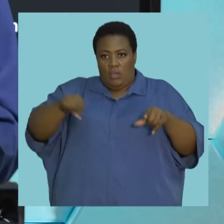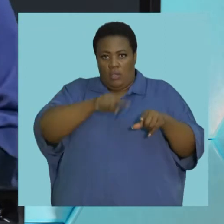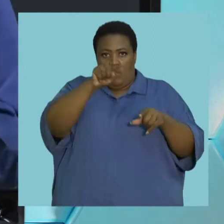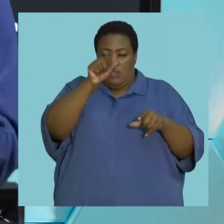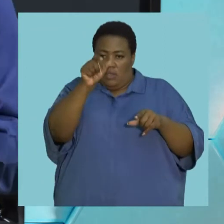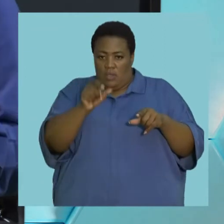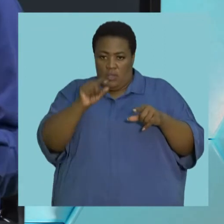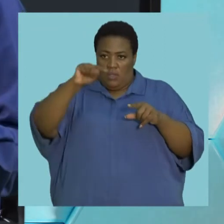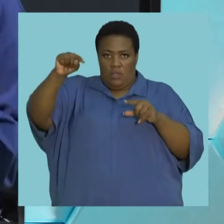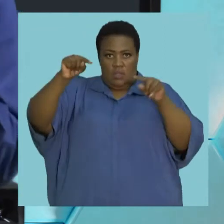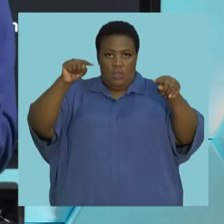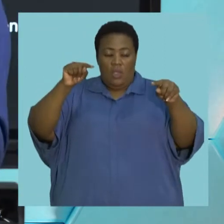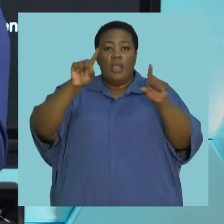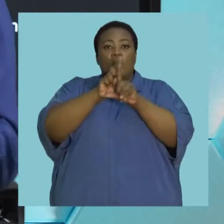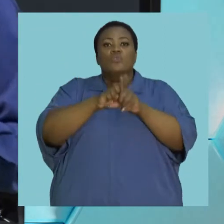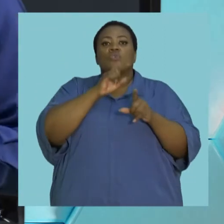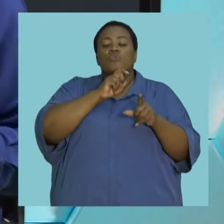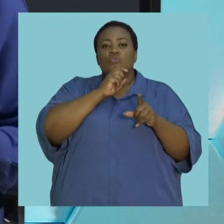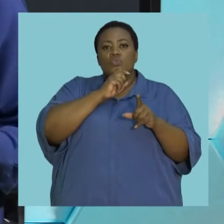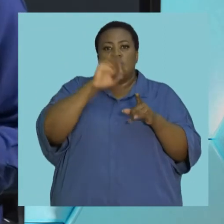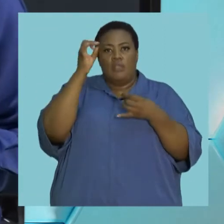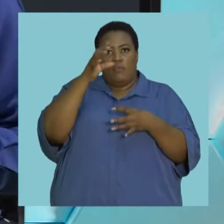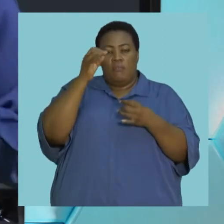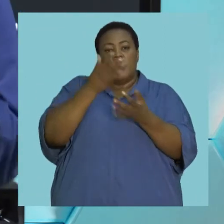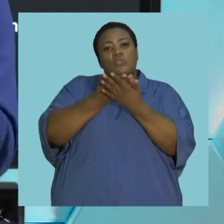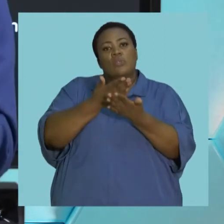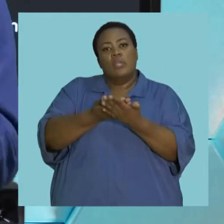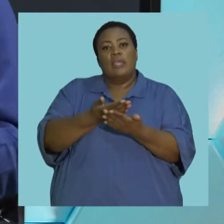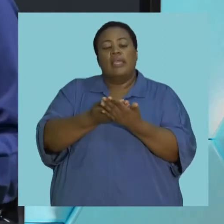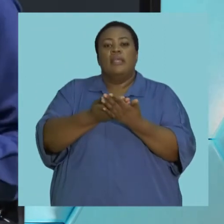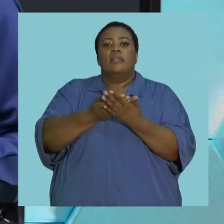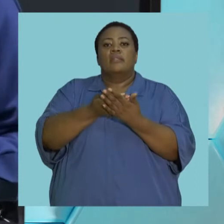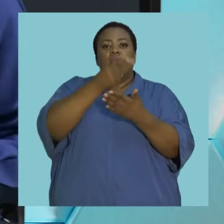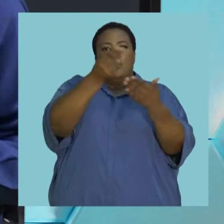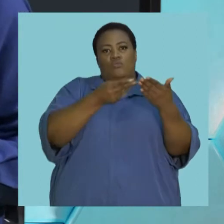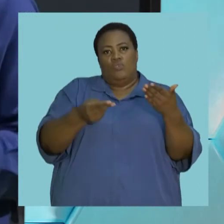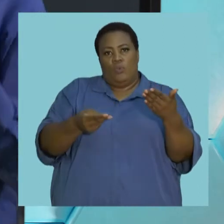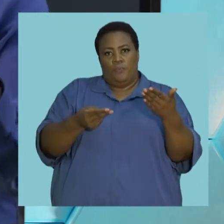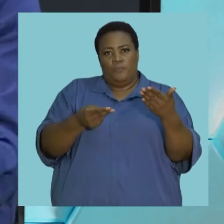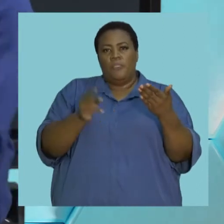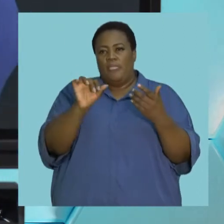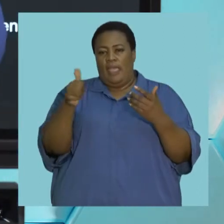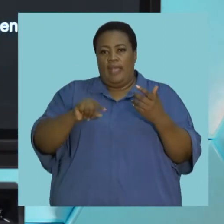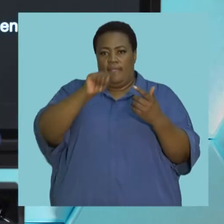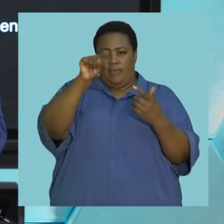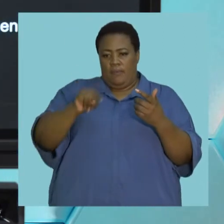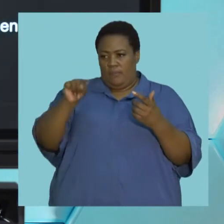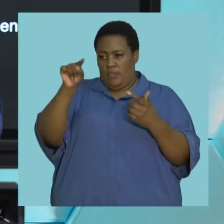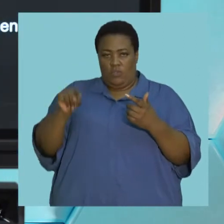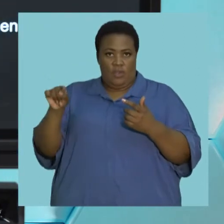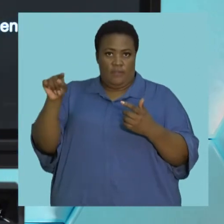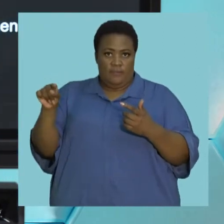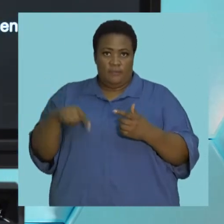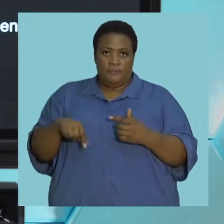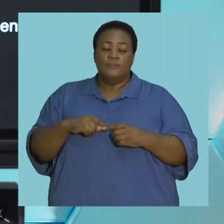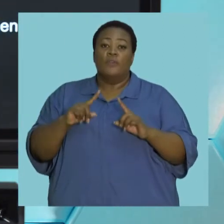the information of both to be able to draw bar graphs and histograms. So let's get straight into looking